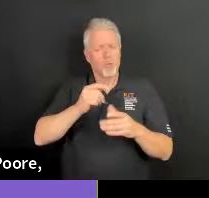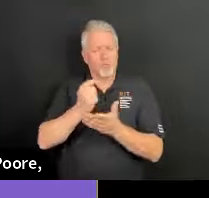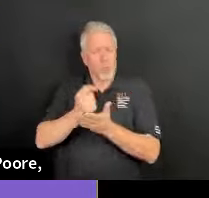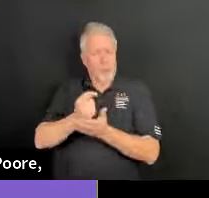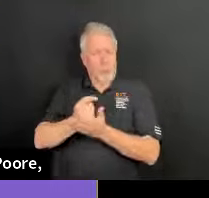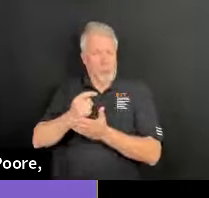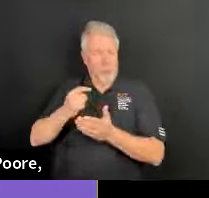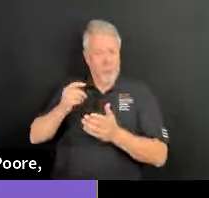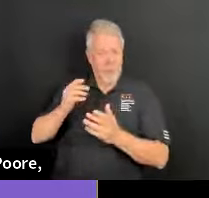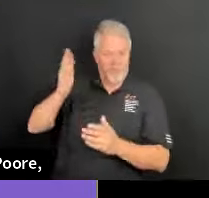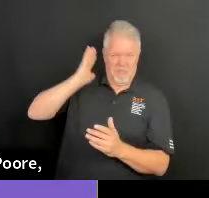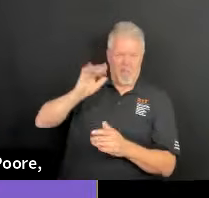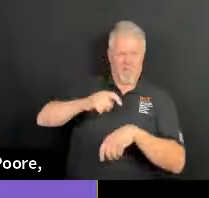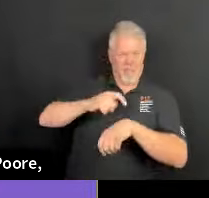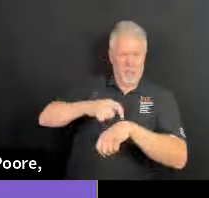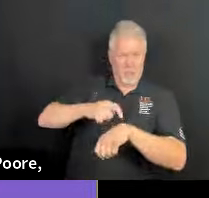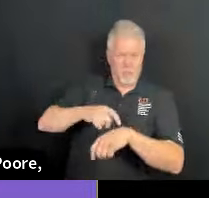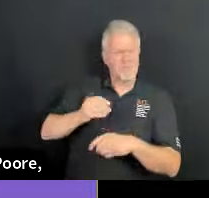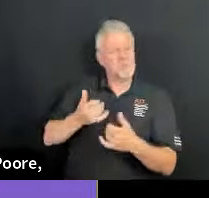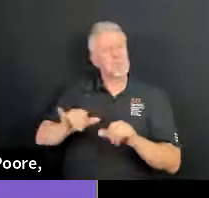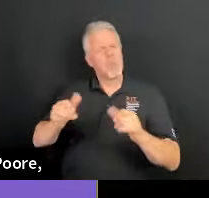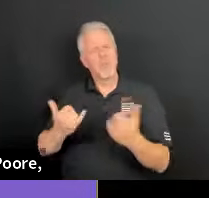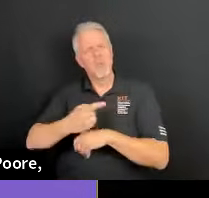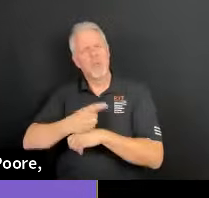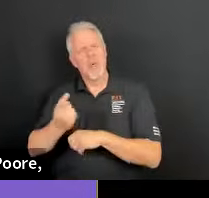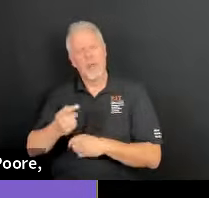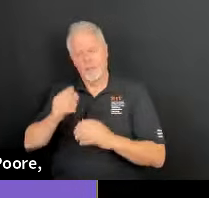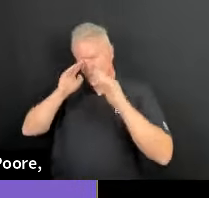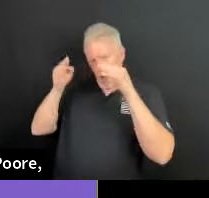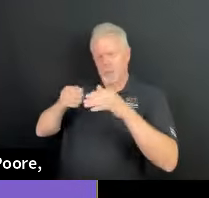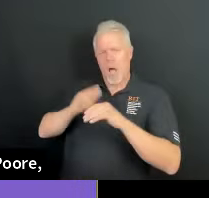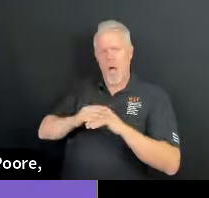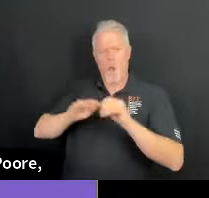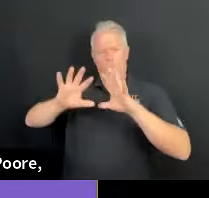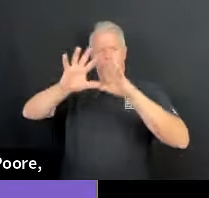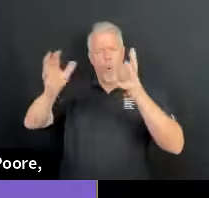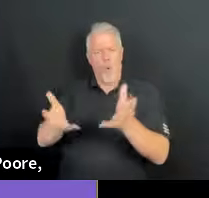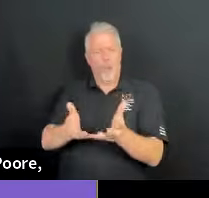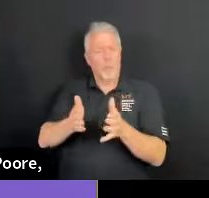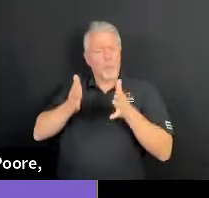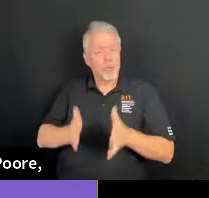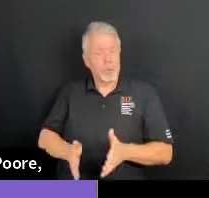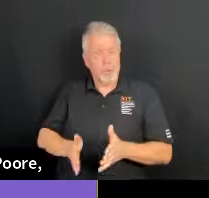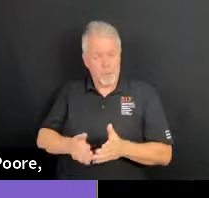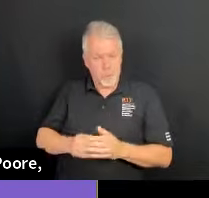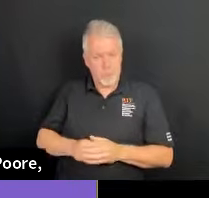did notice, and again, in the past, treatment, and still sometimes